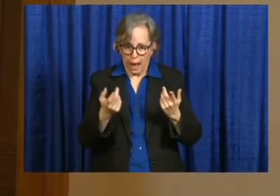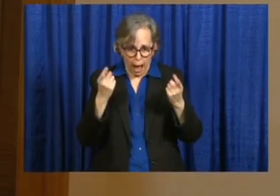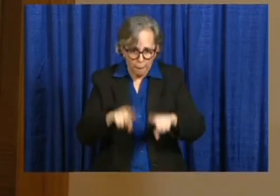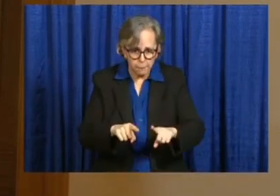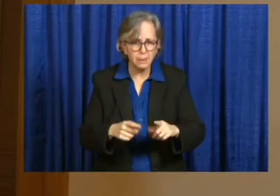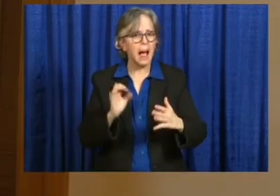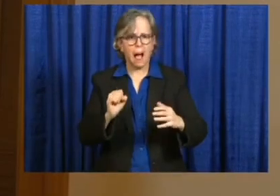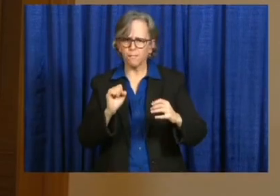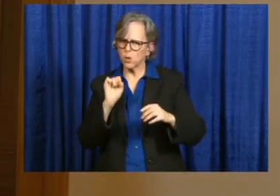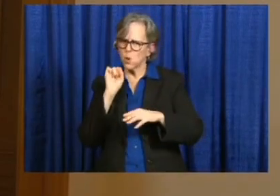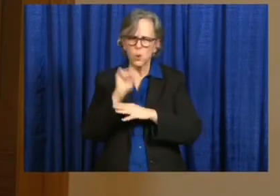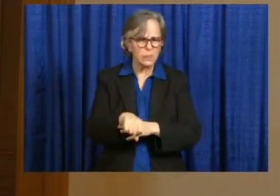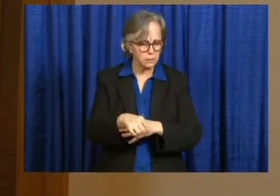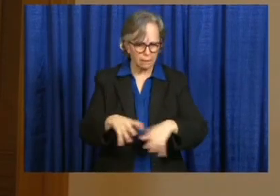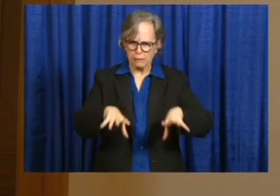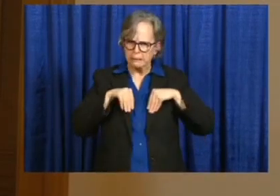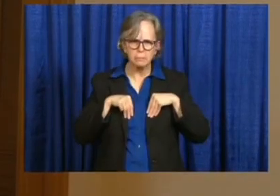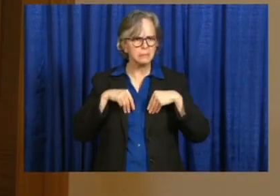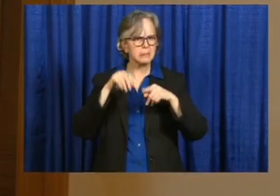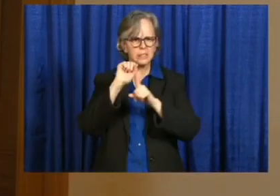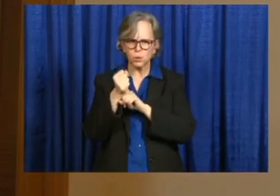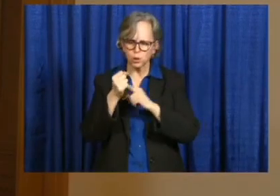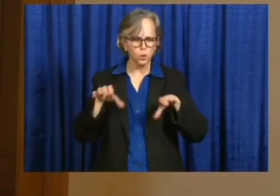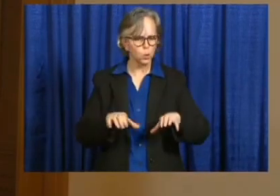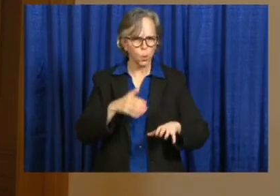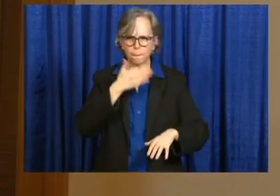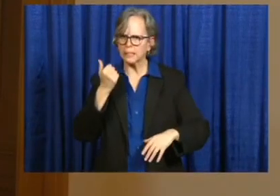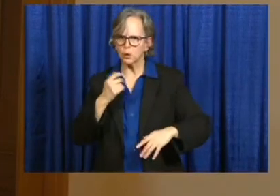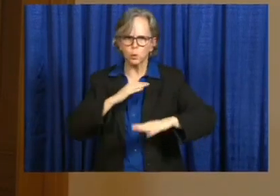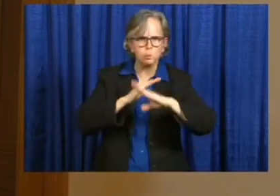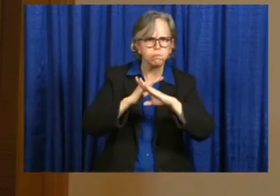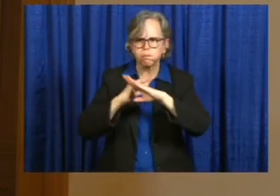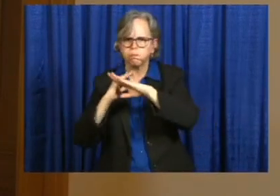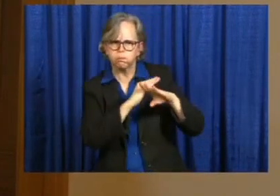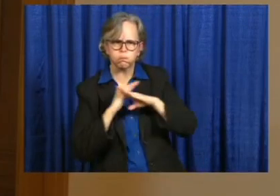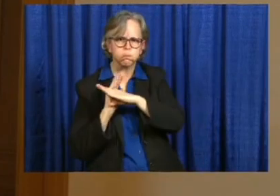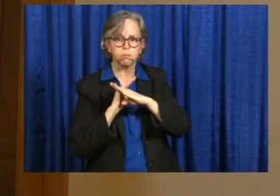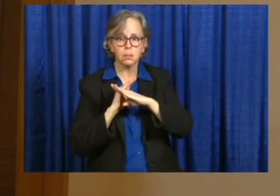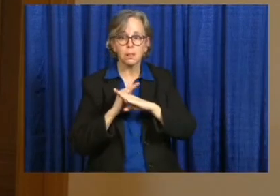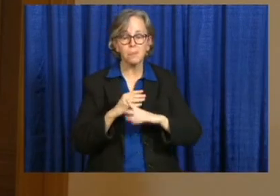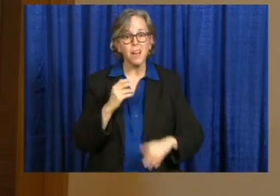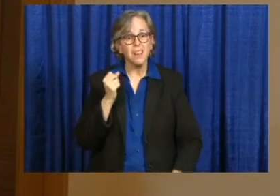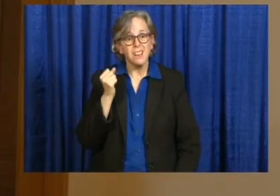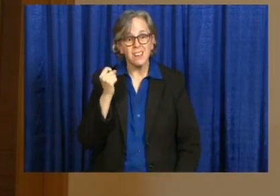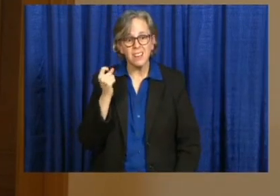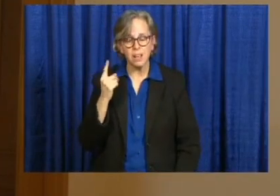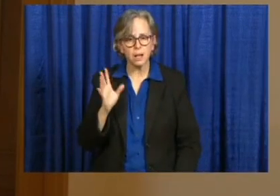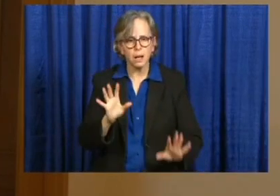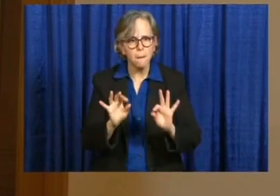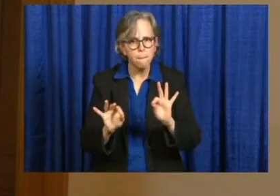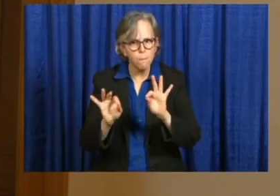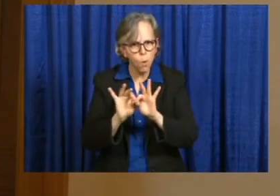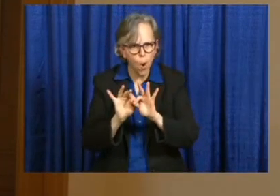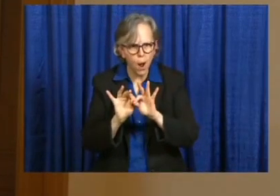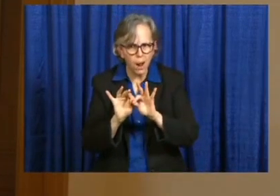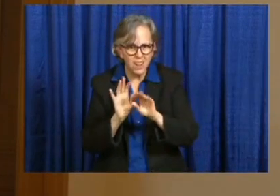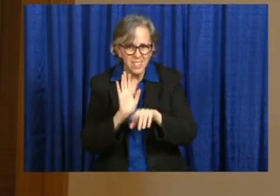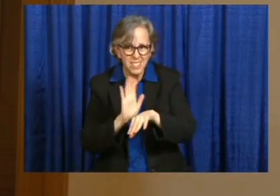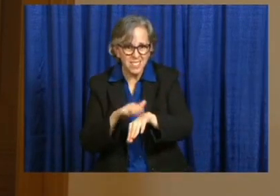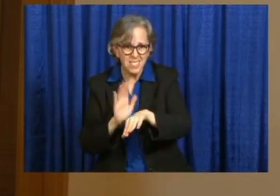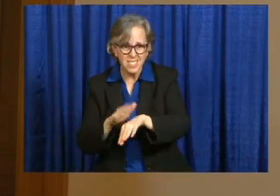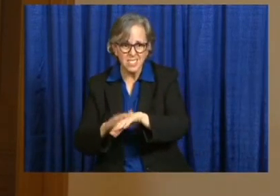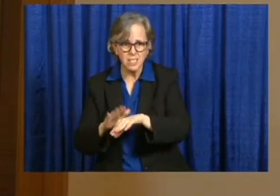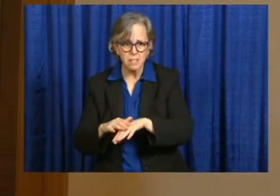and certainly there'll be a lot of postmortem. But it's really important to understand that there are very complex